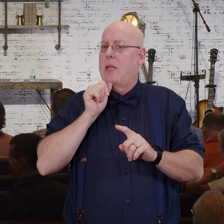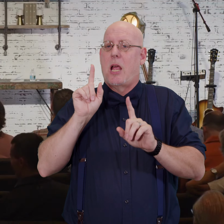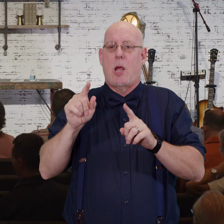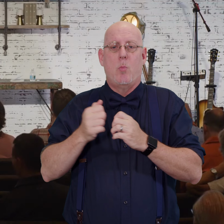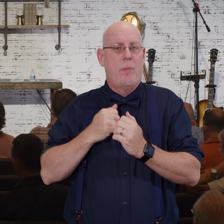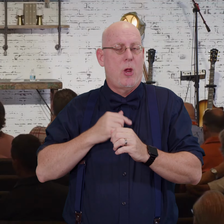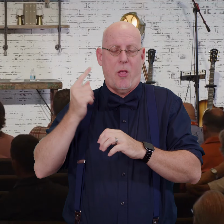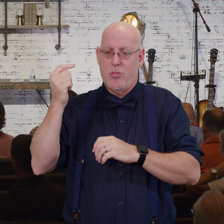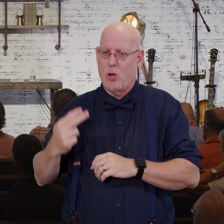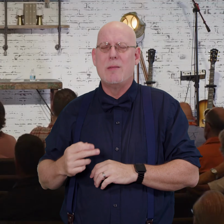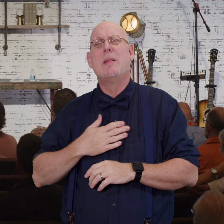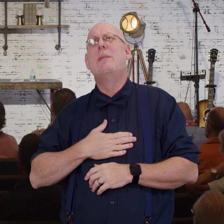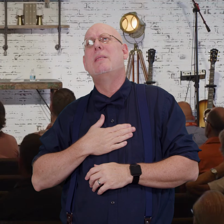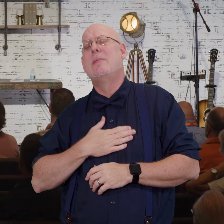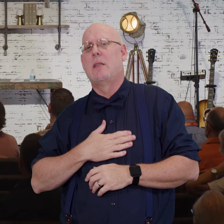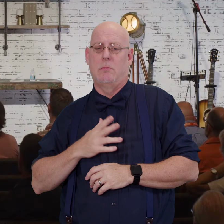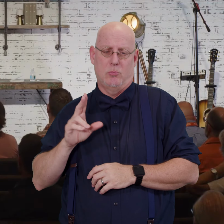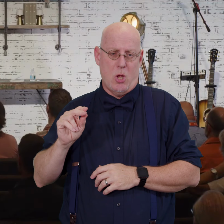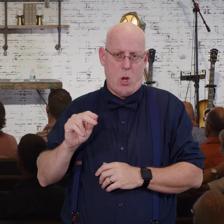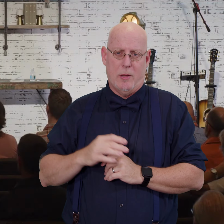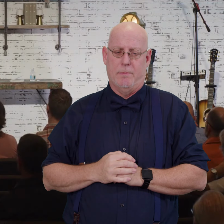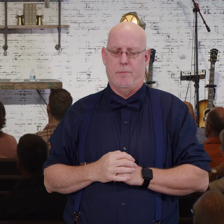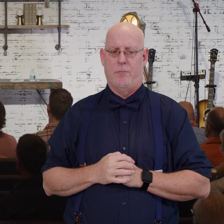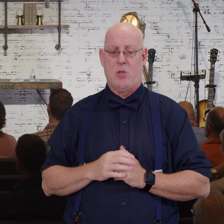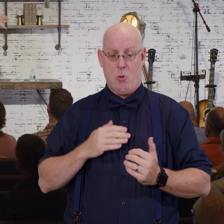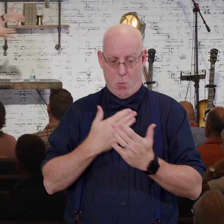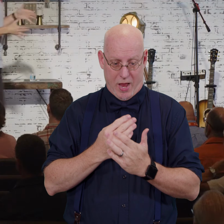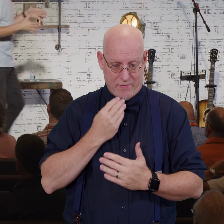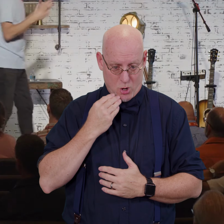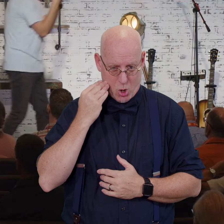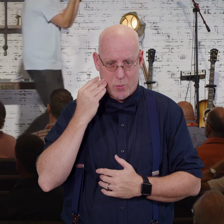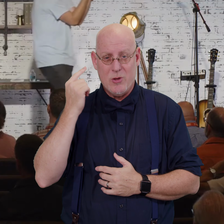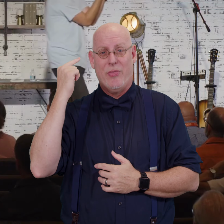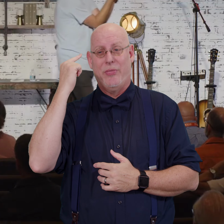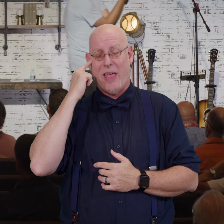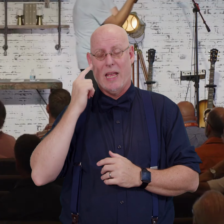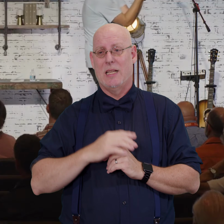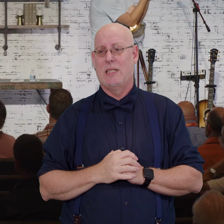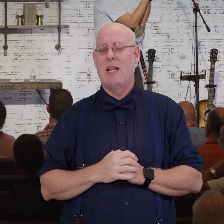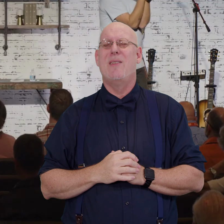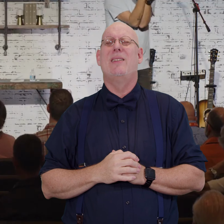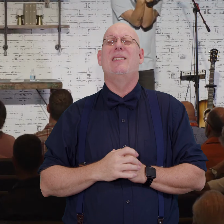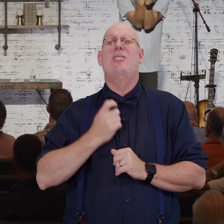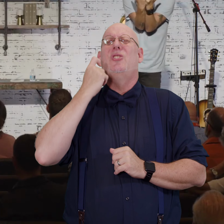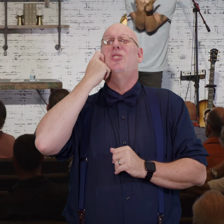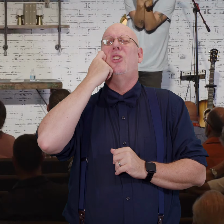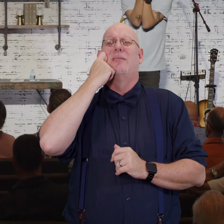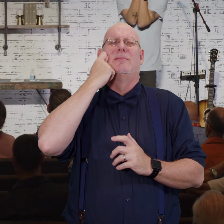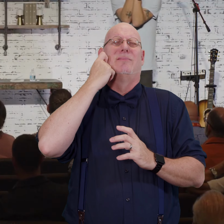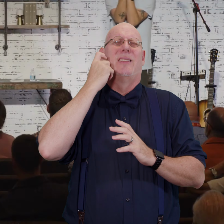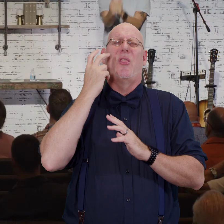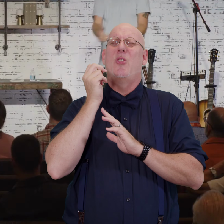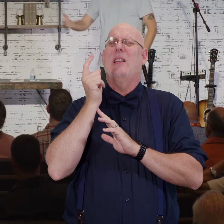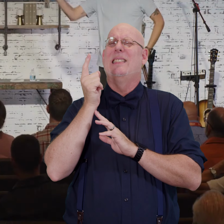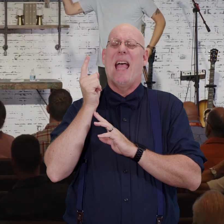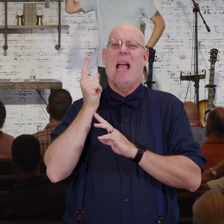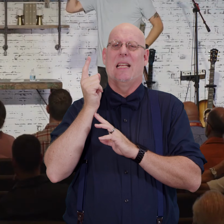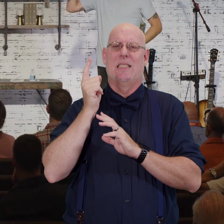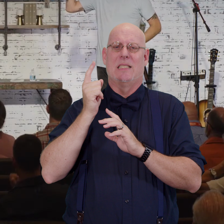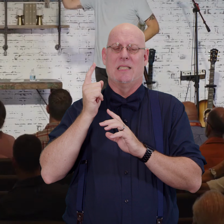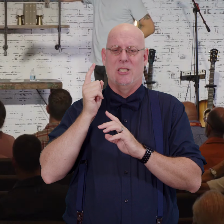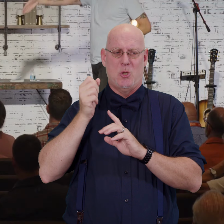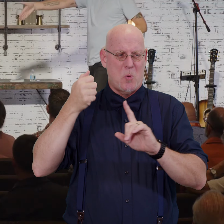you're not going to come with me on Thursday. She's like, please, Dave, please, and I'm like, no. And then we get home, and you would think, it's just been like 30 seconds